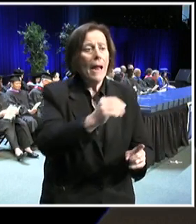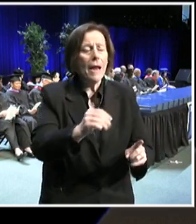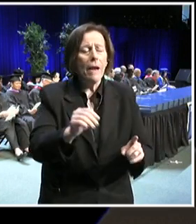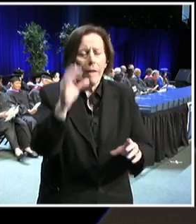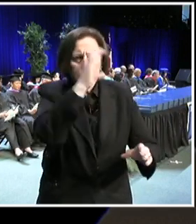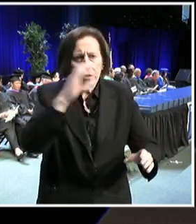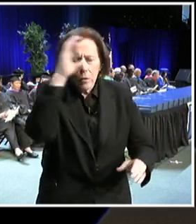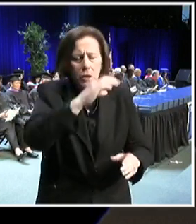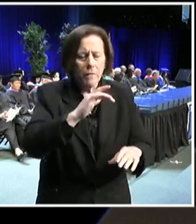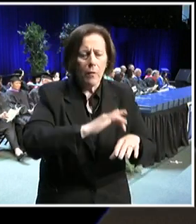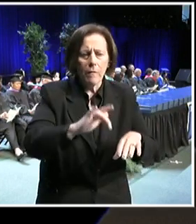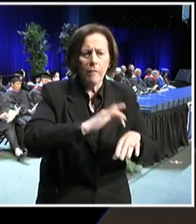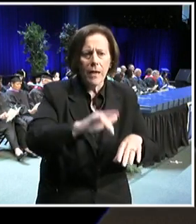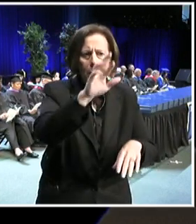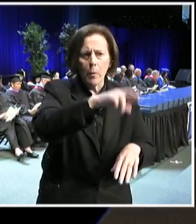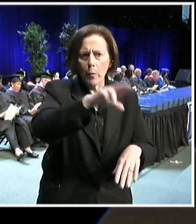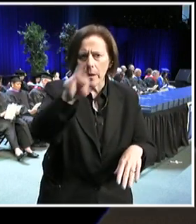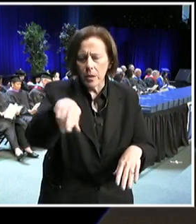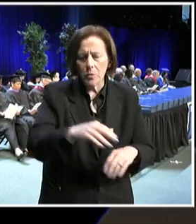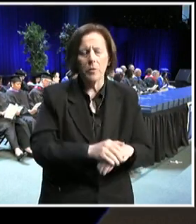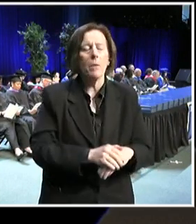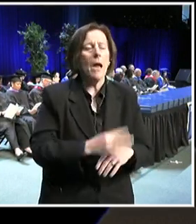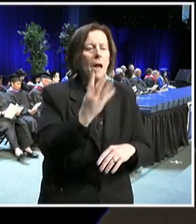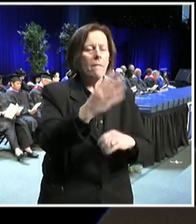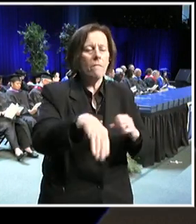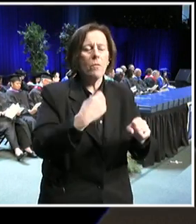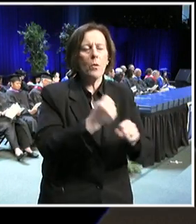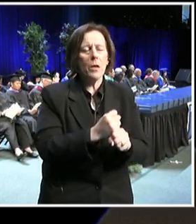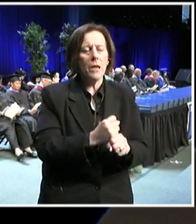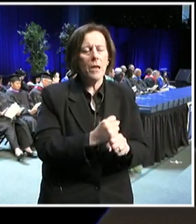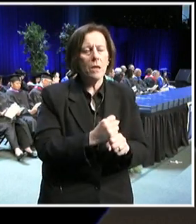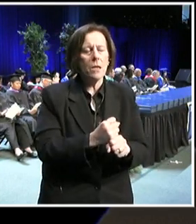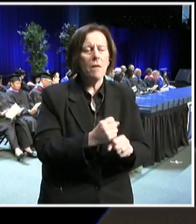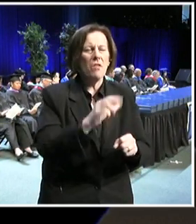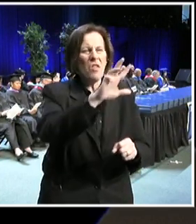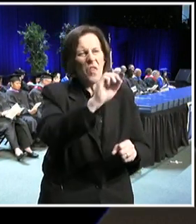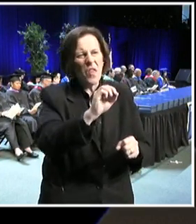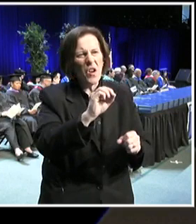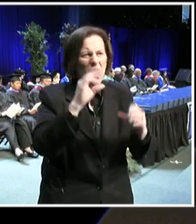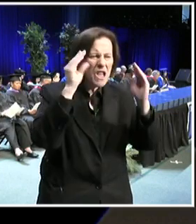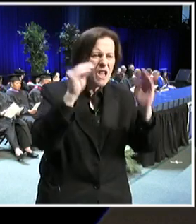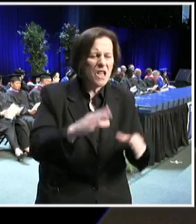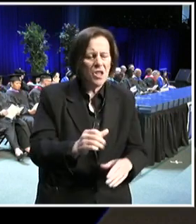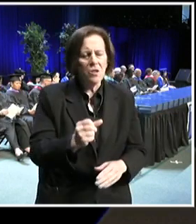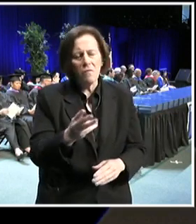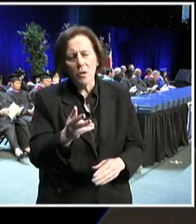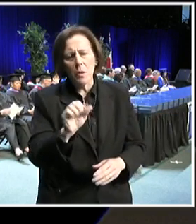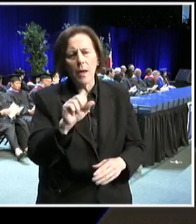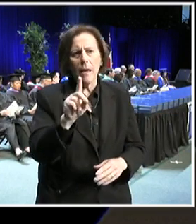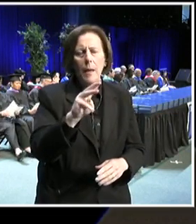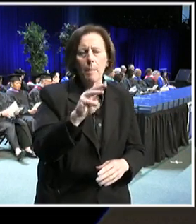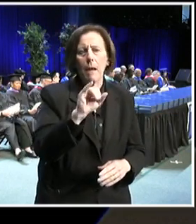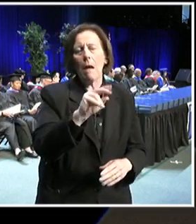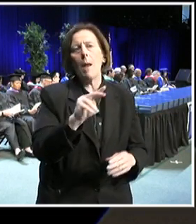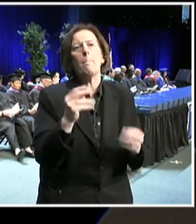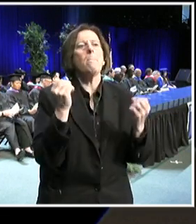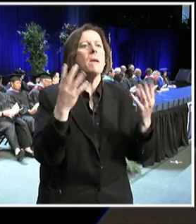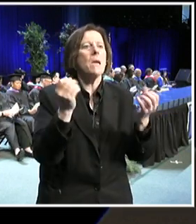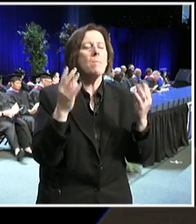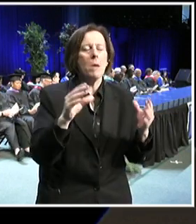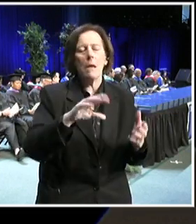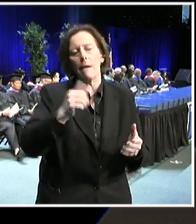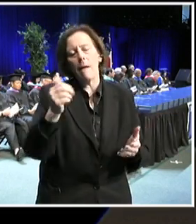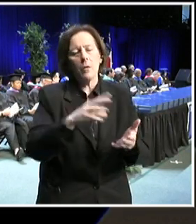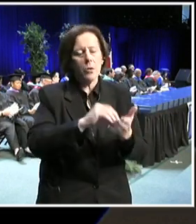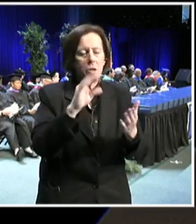Whew. And in 4 years, I've just about had 30-ish teachers, a few administrators, and hundreds of classmates. With what feels